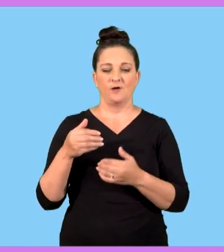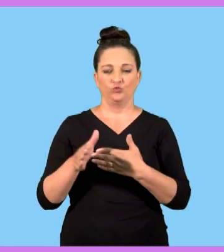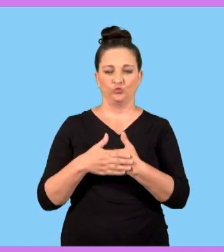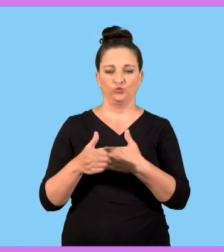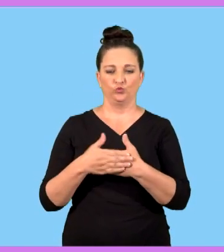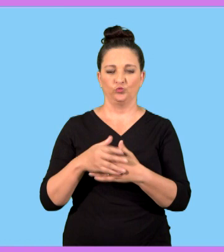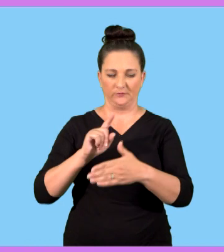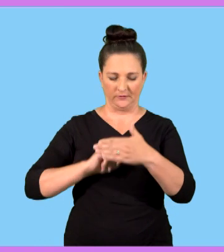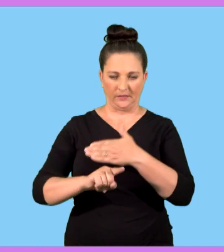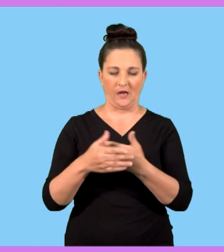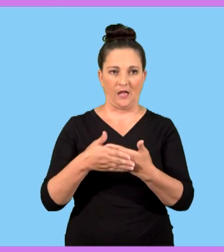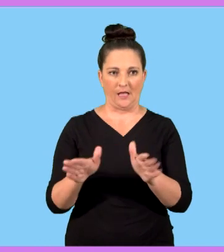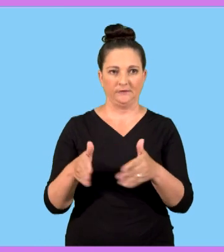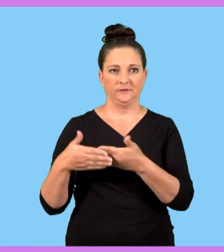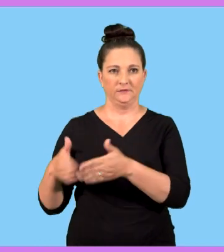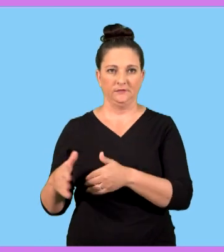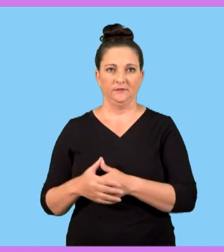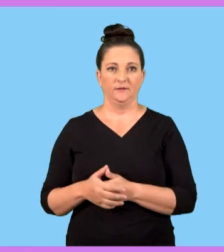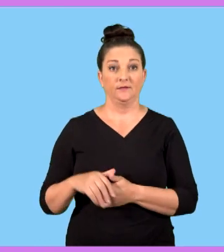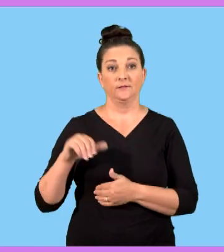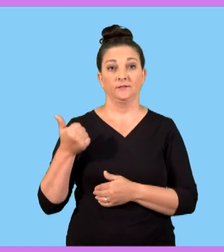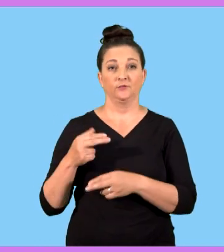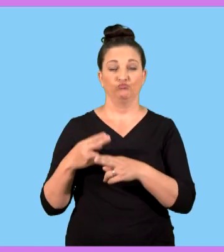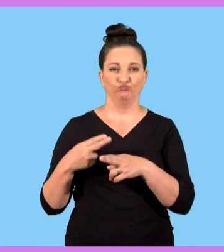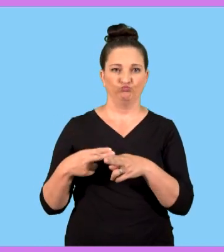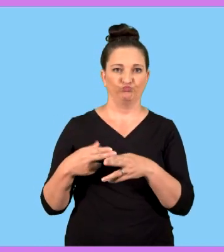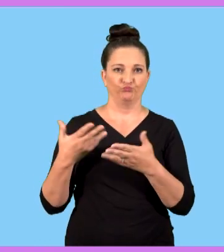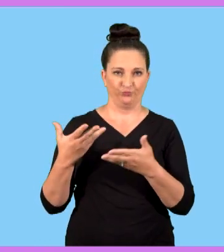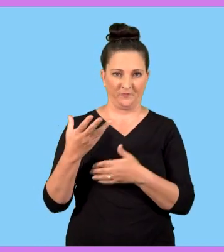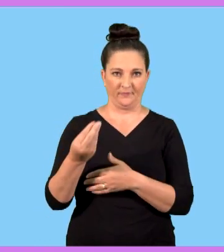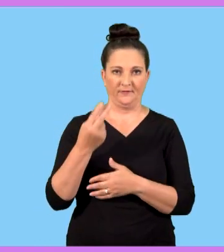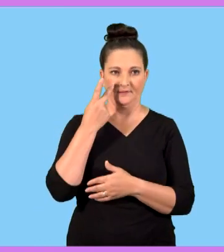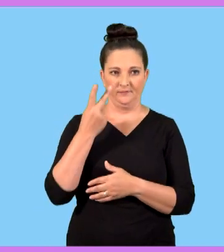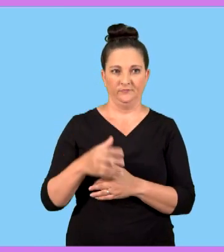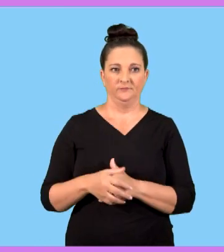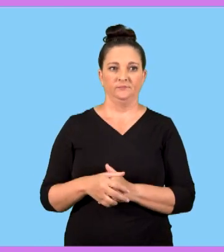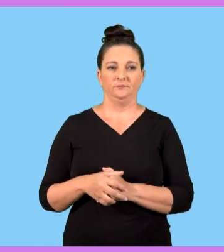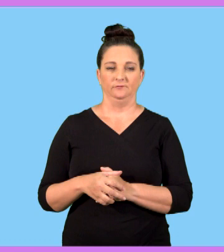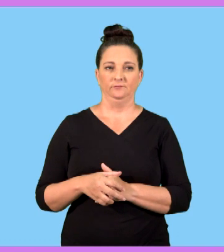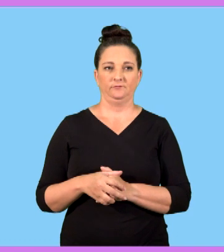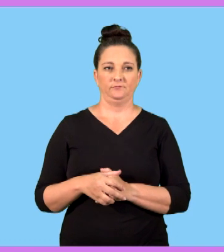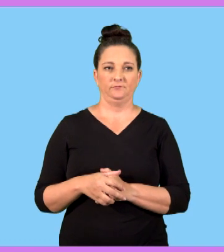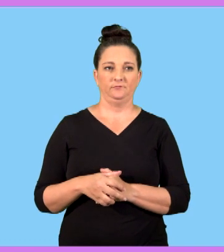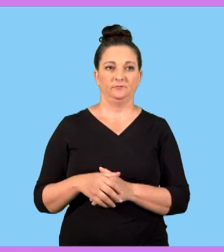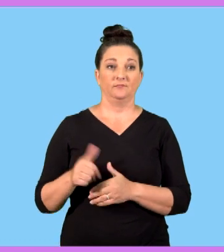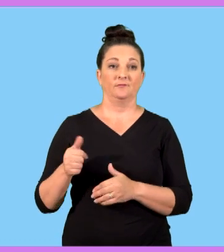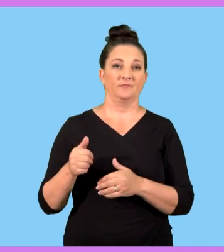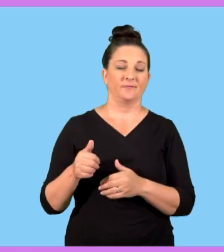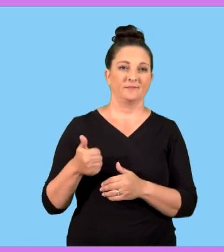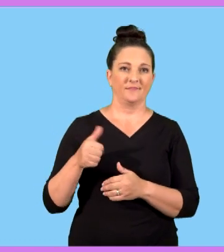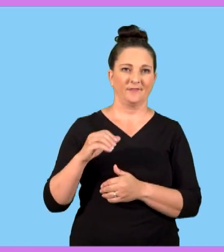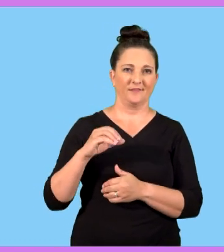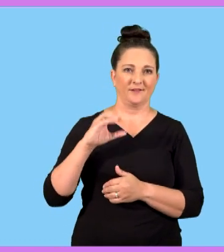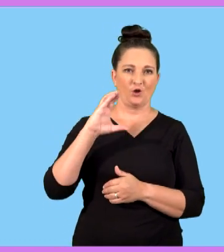our exit doors, right? Our lavatory, toilets, as we can see here.